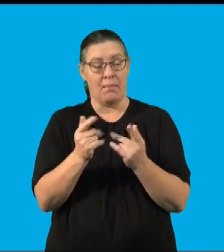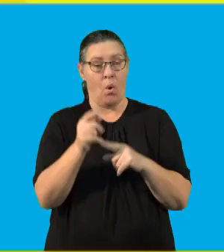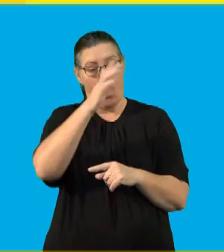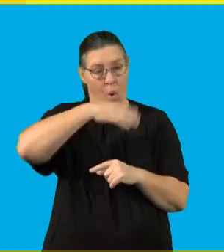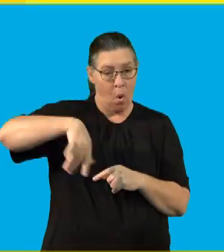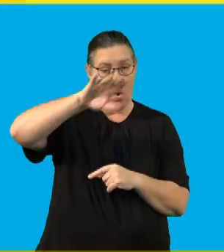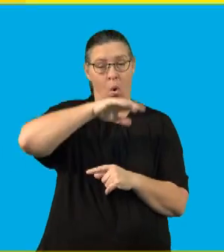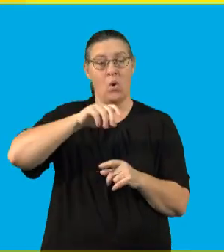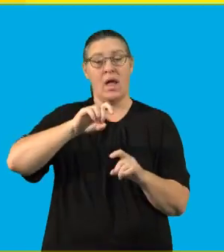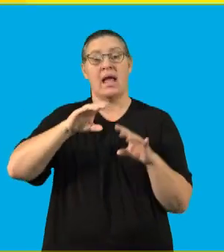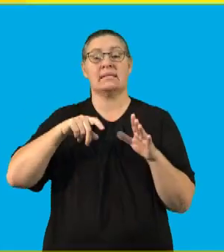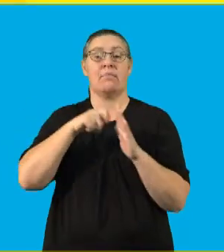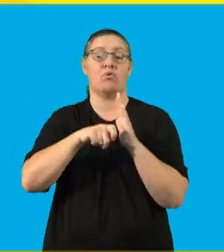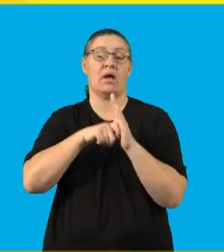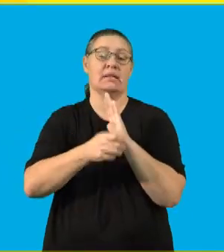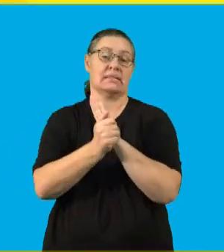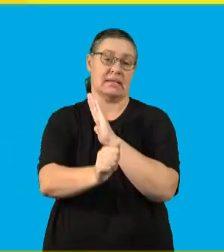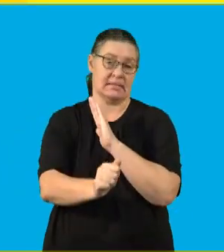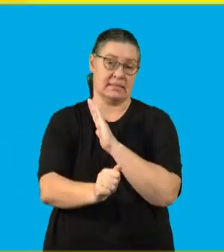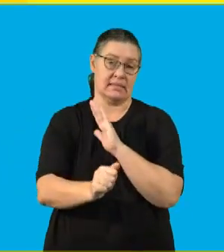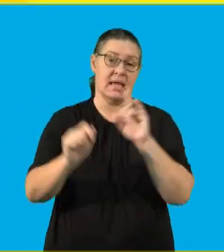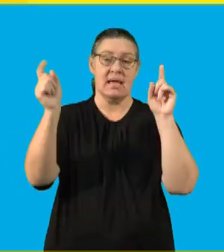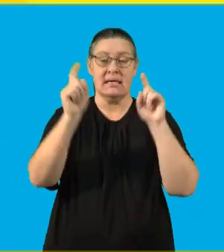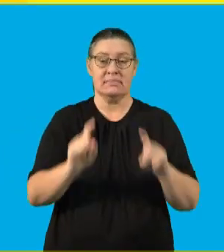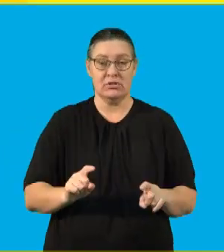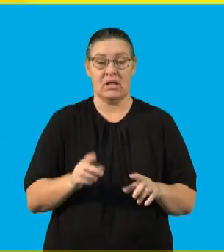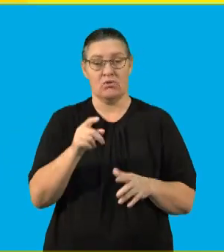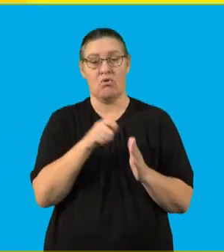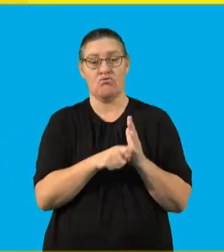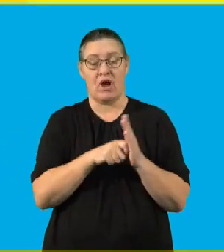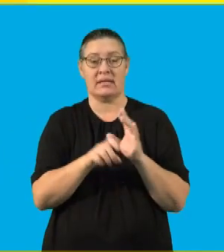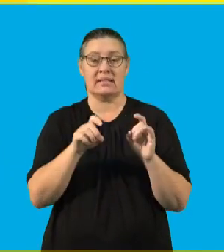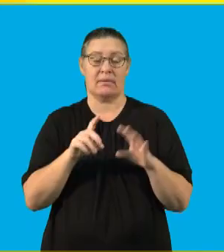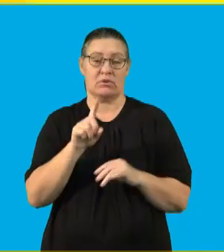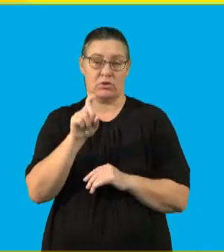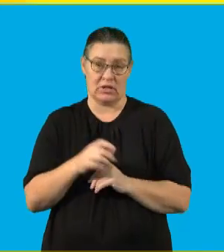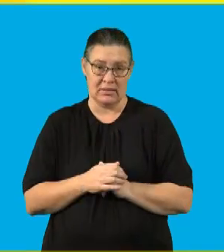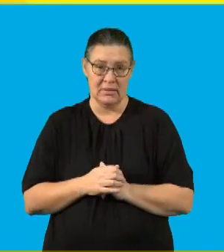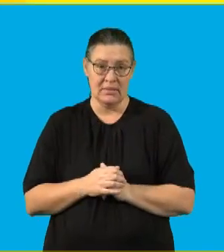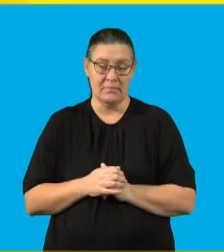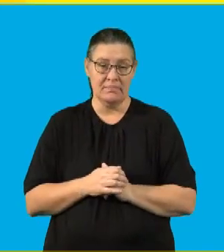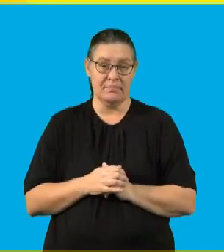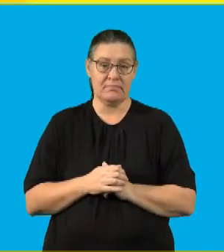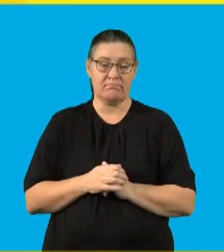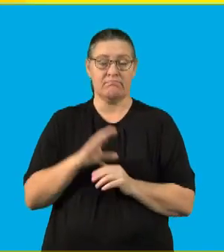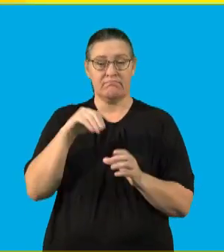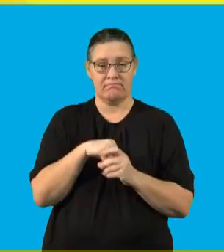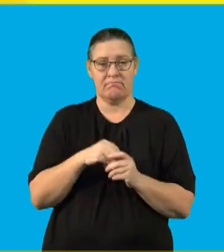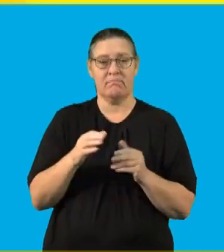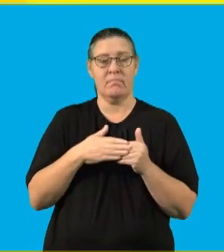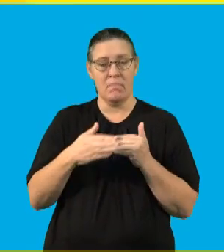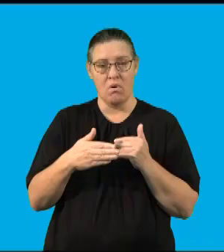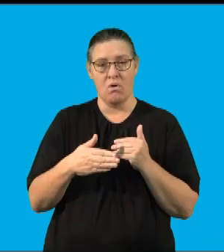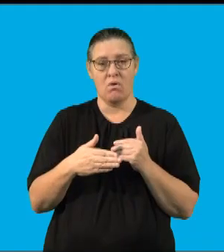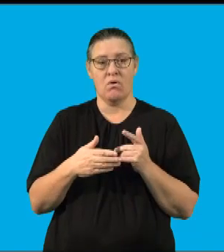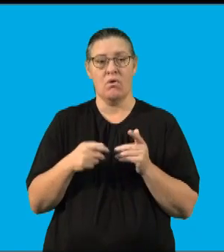exam writing competencies, and especially when you are writing your exam question papers, you need to engage most of these exam